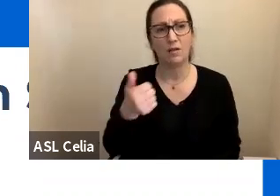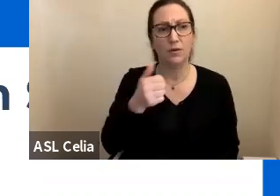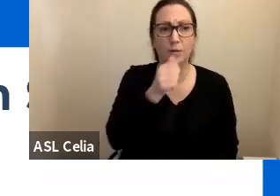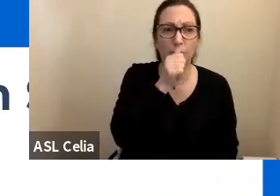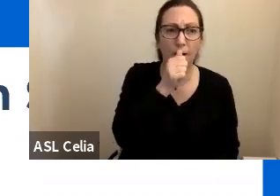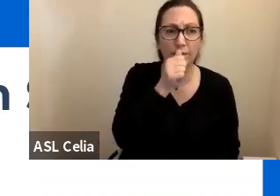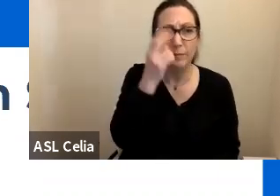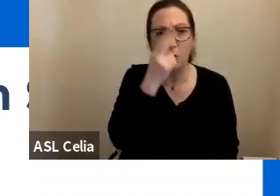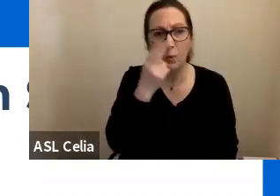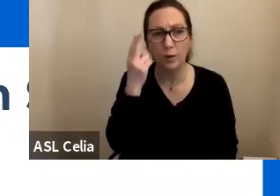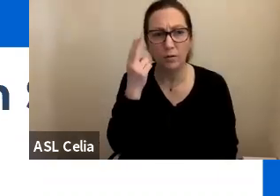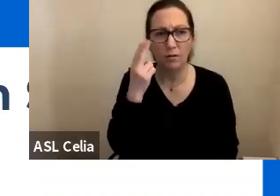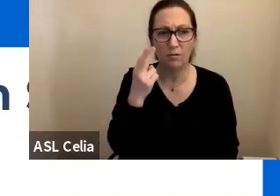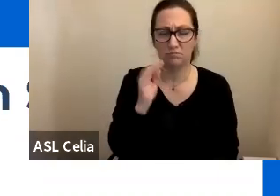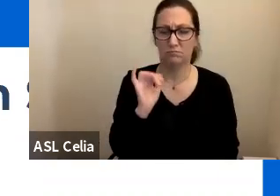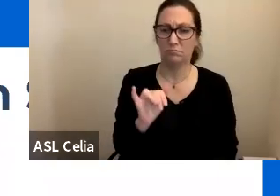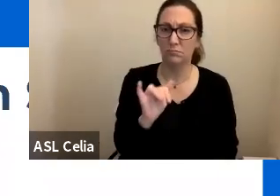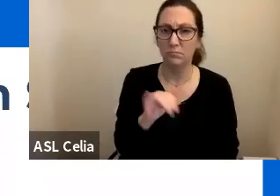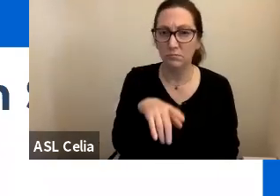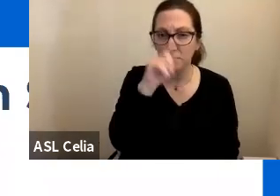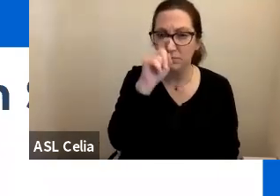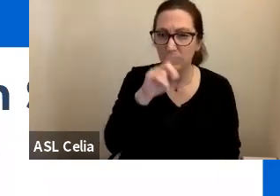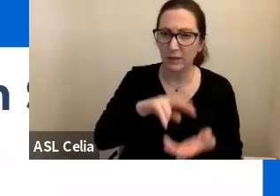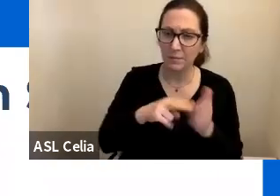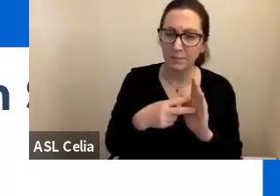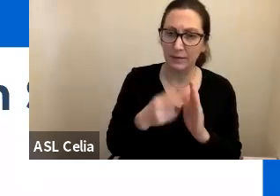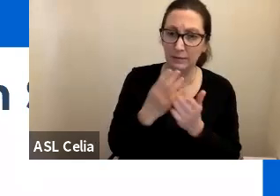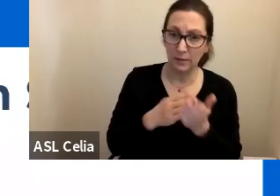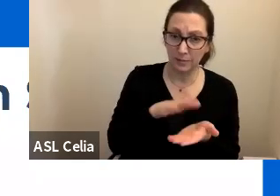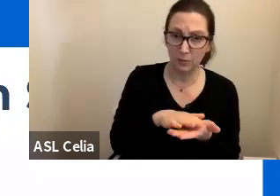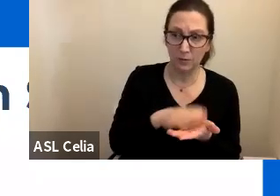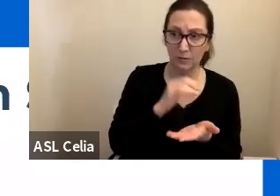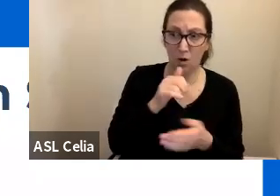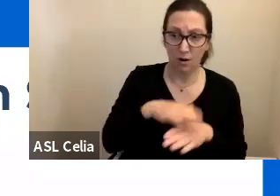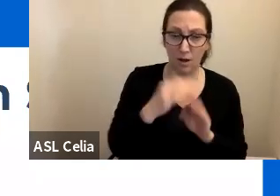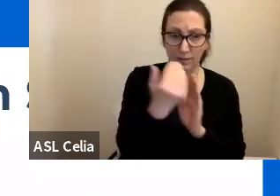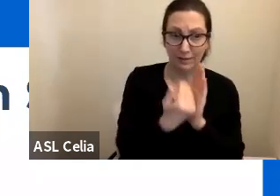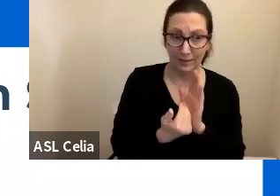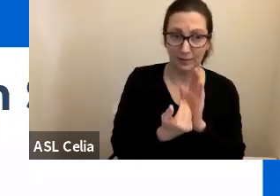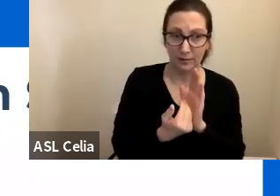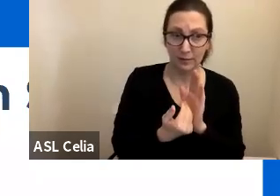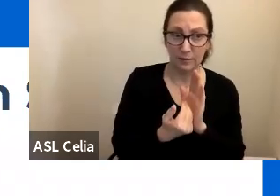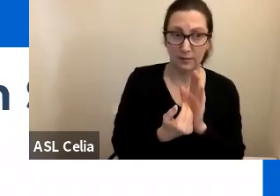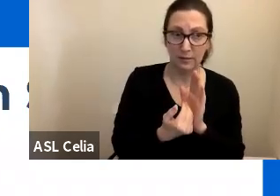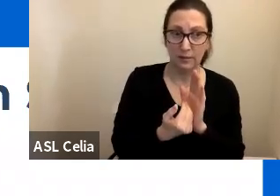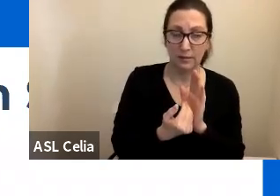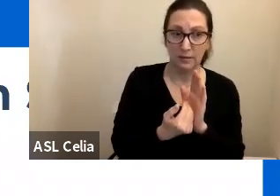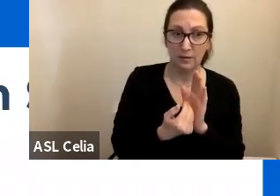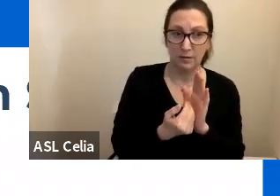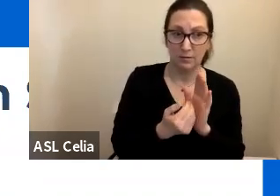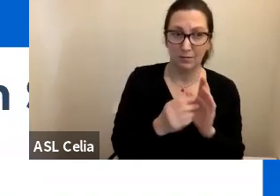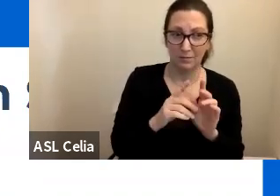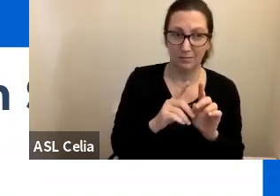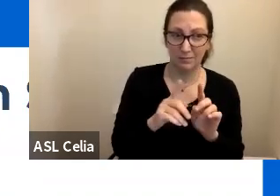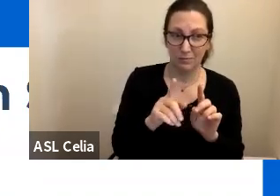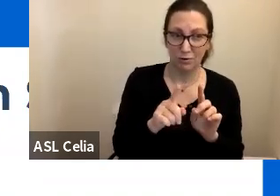Does that mean that there are schools that aren't on this list that are meant to be captured in a catch-all there?